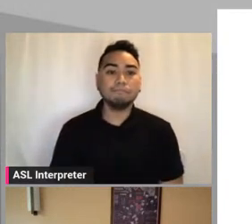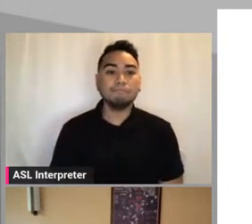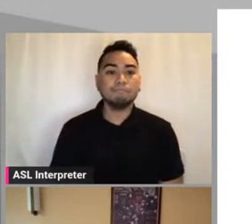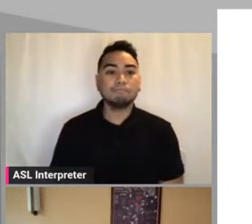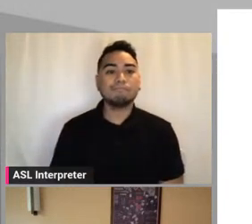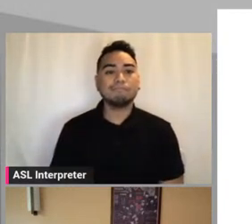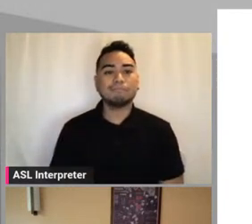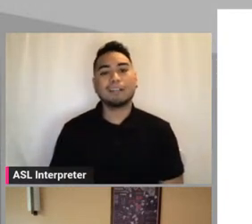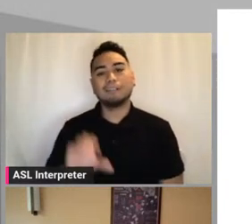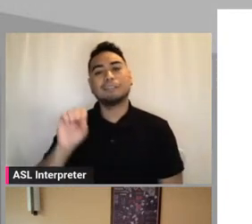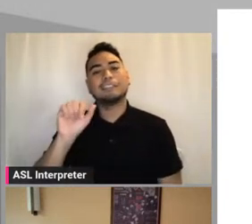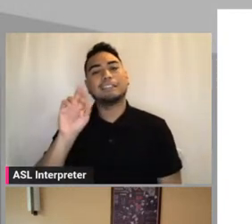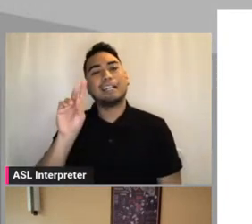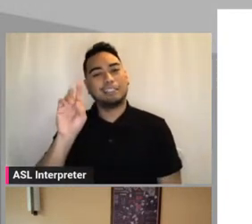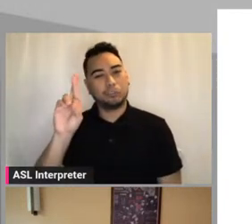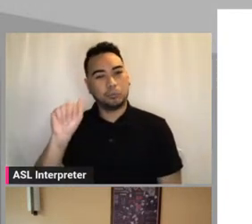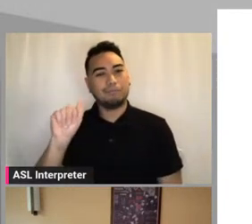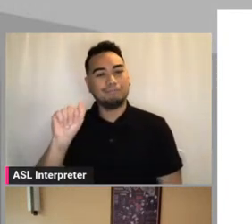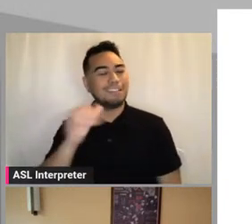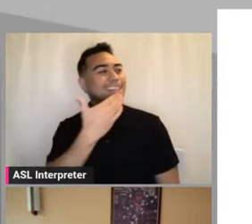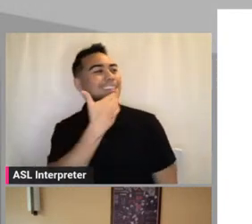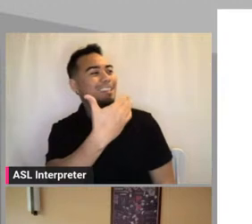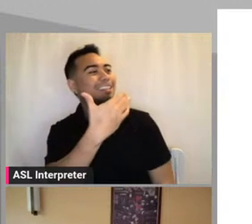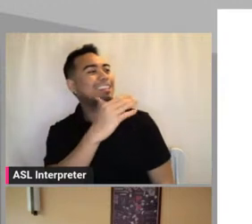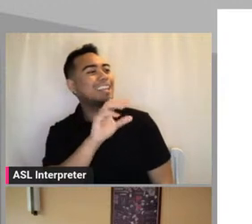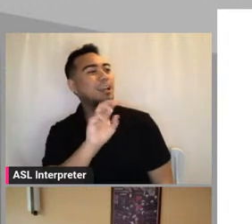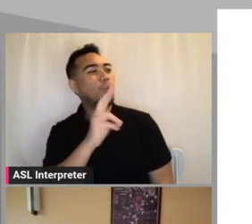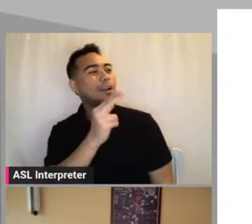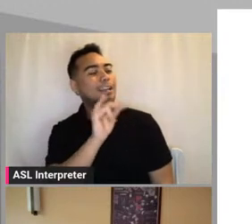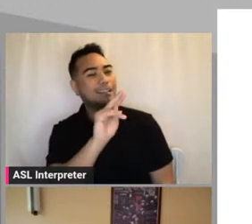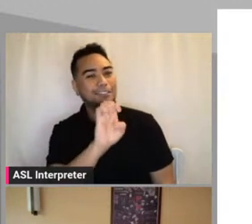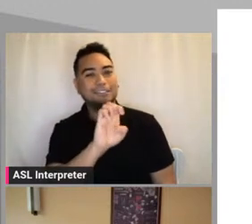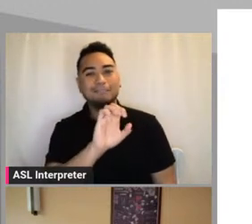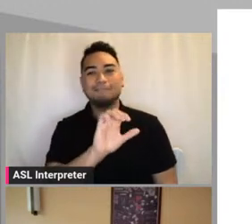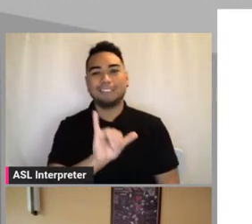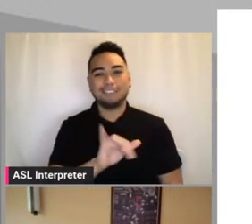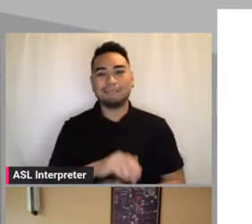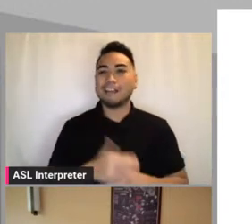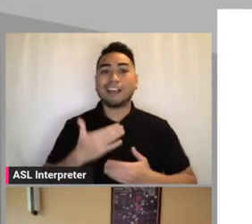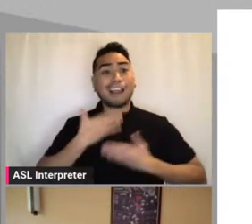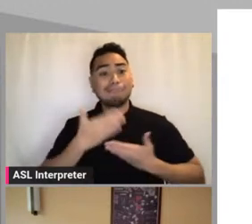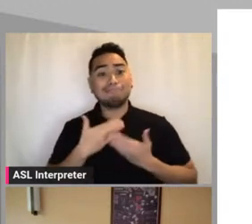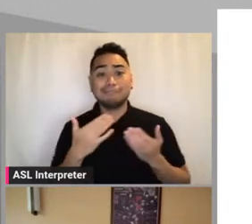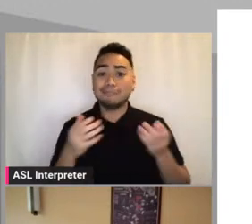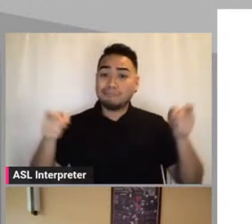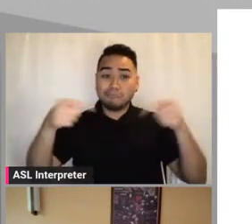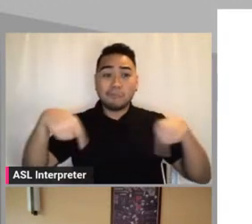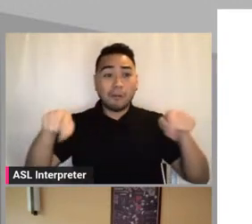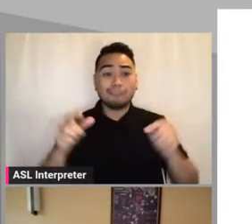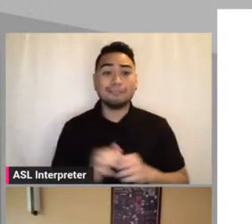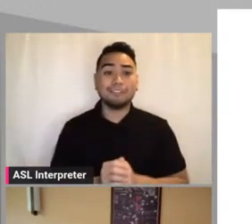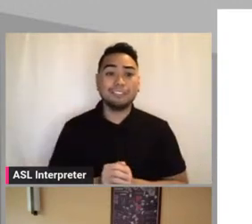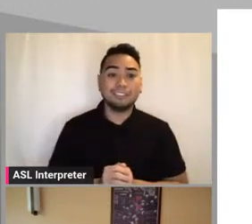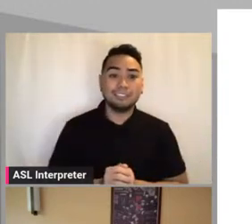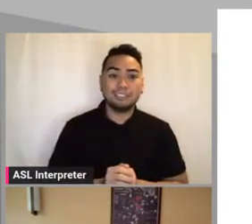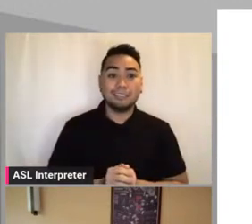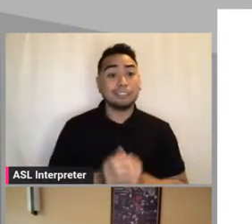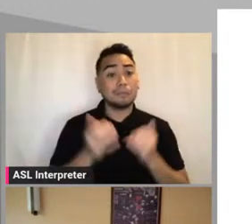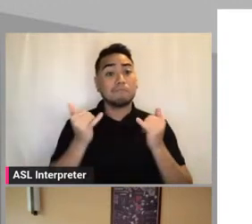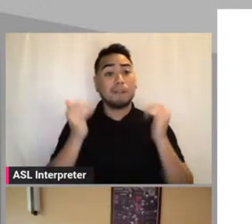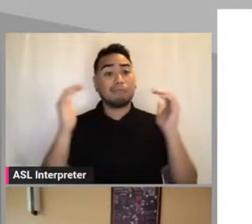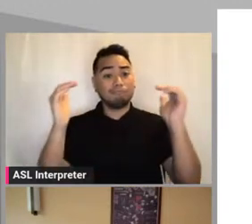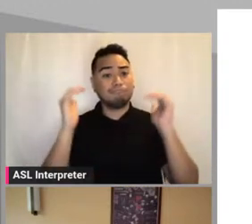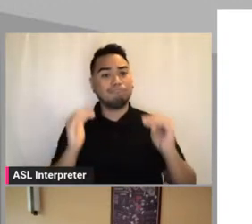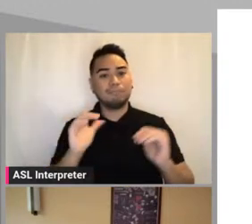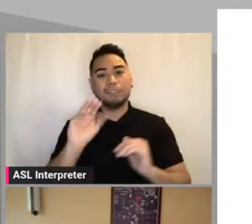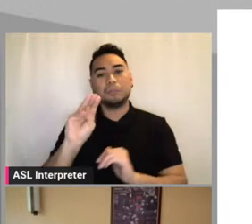Thank you, Whitney. I'm also very pleased to be here with all of you. This slide gets us into the MAGA